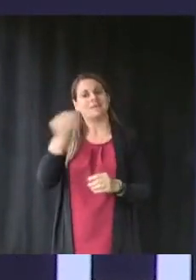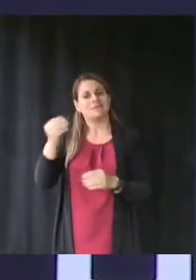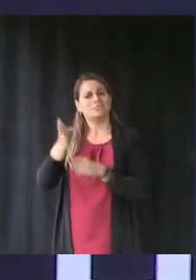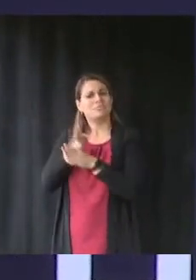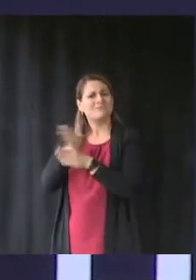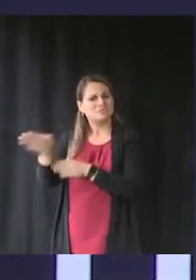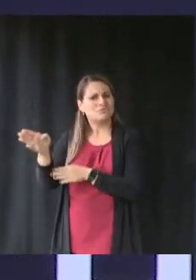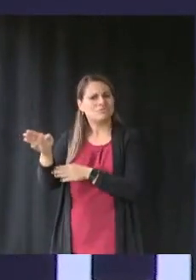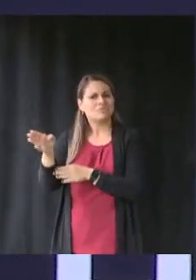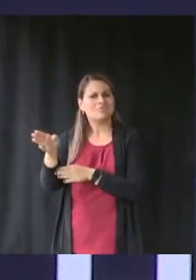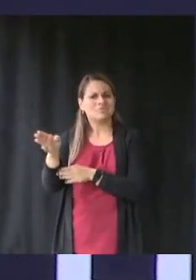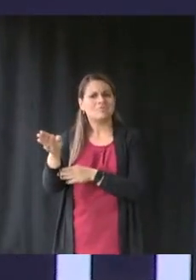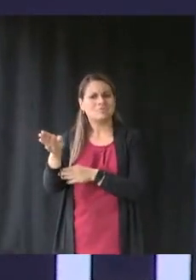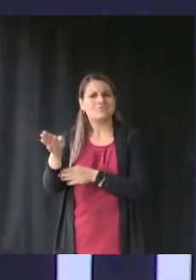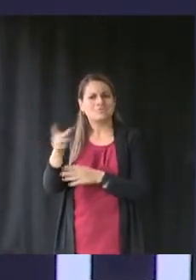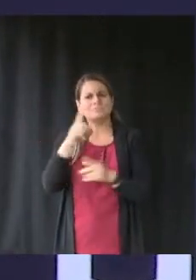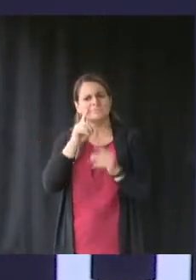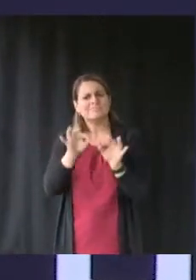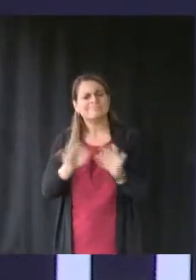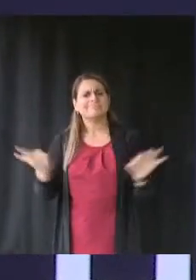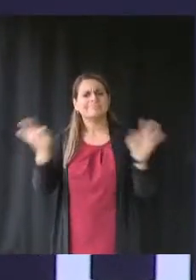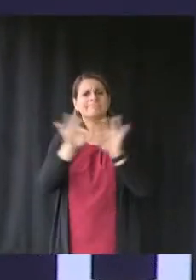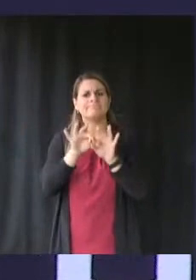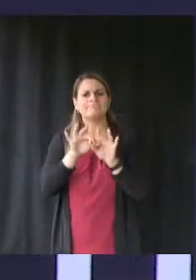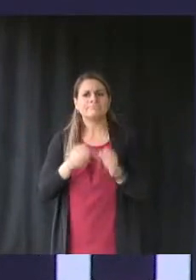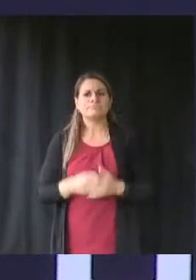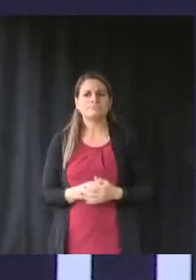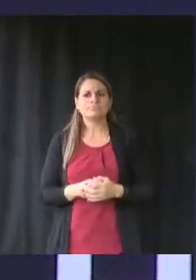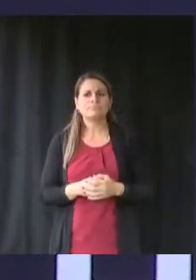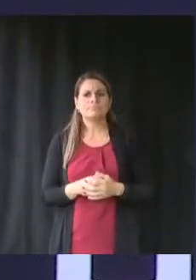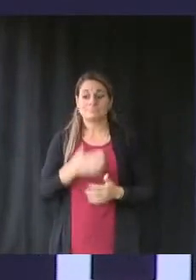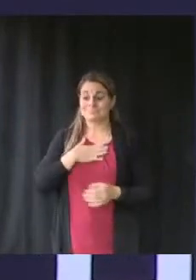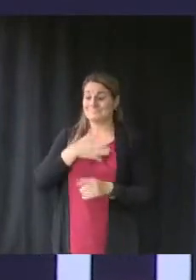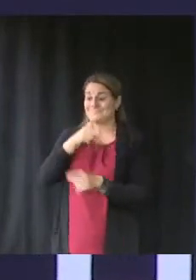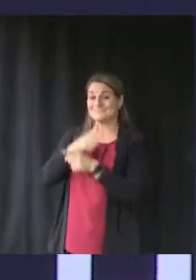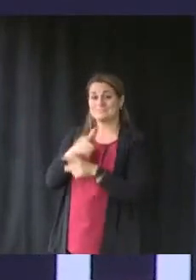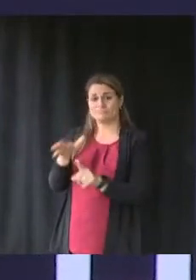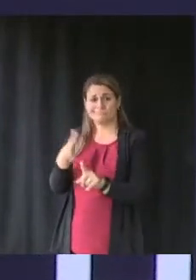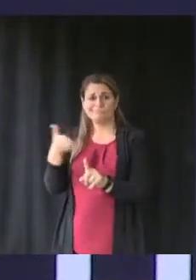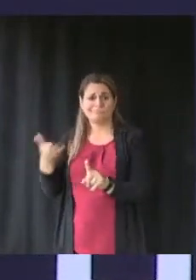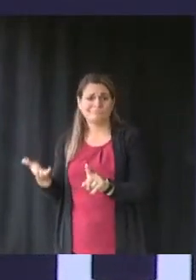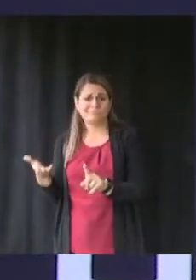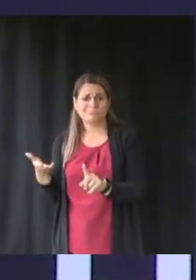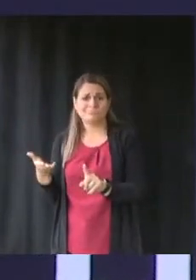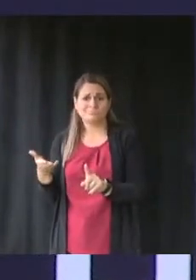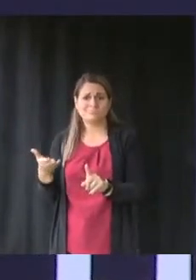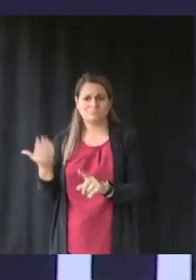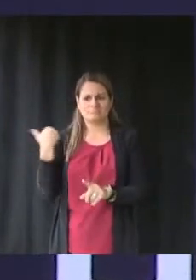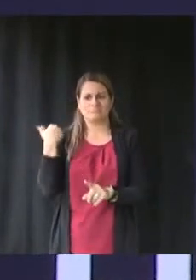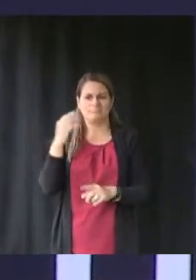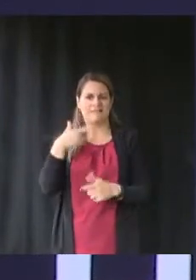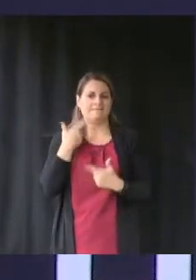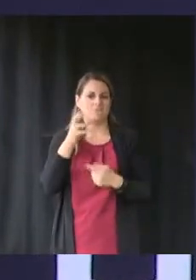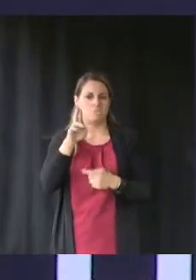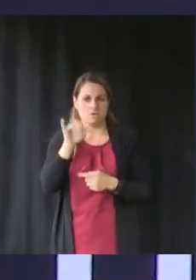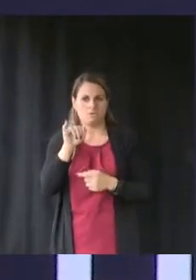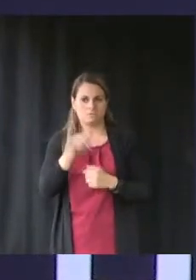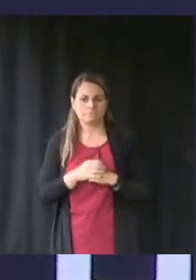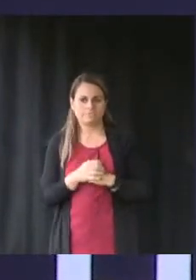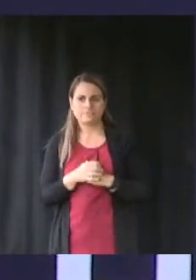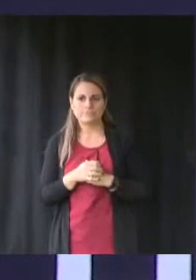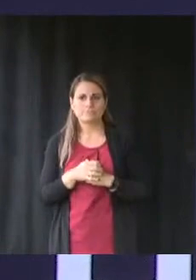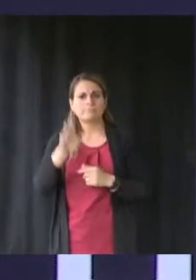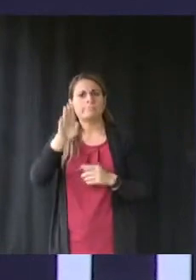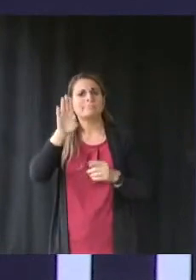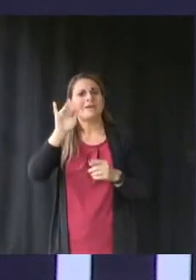grounded. When my sister passed away some years ago in Rhode Island, who came to Rhode Island and walked unannounced into that